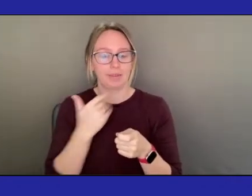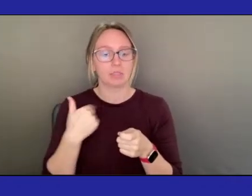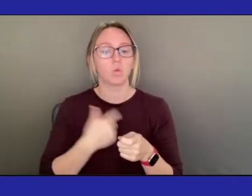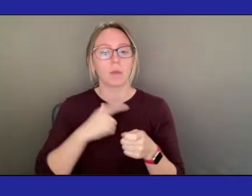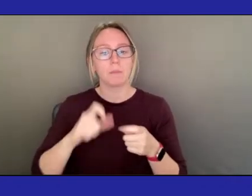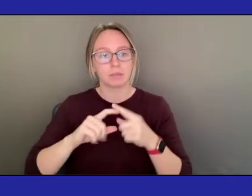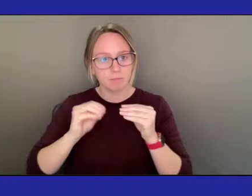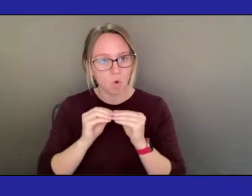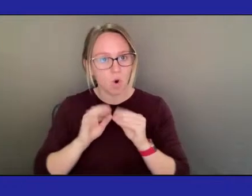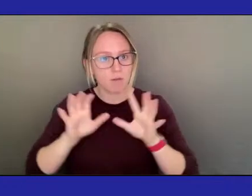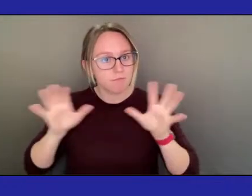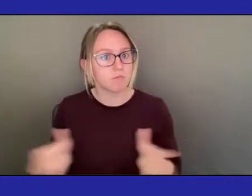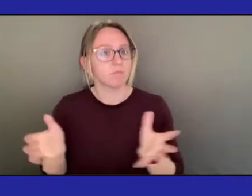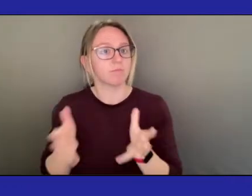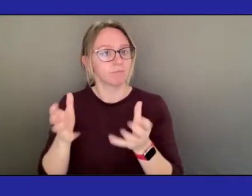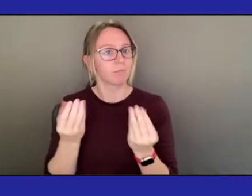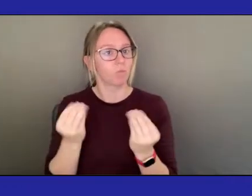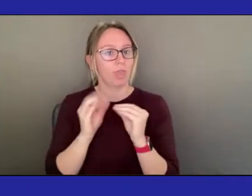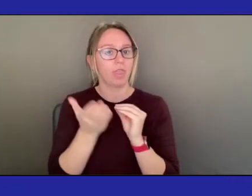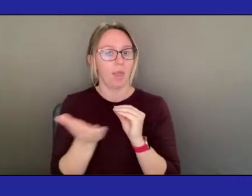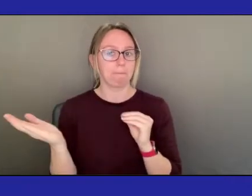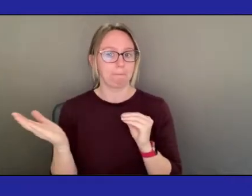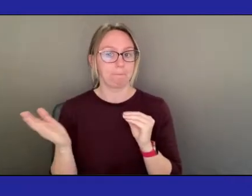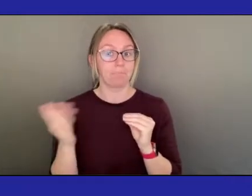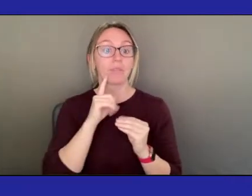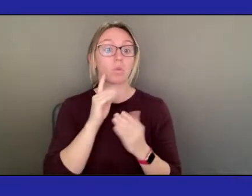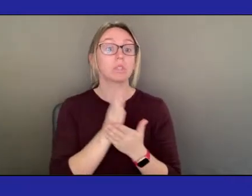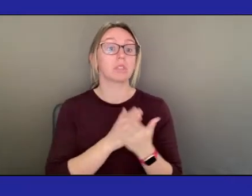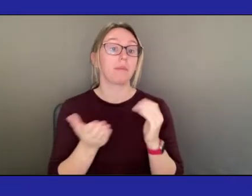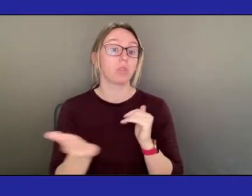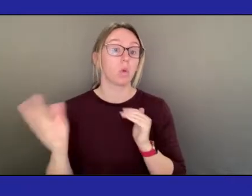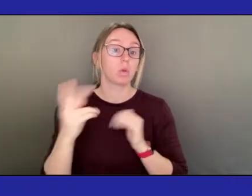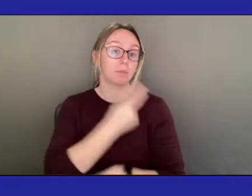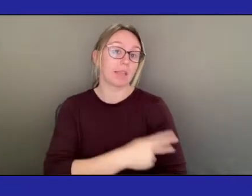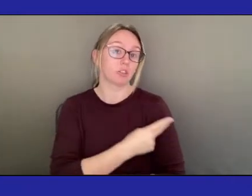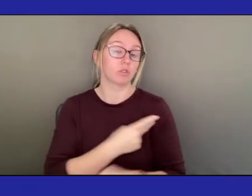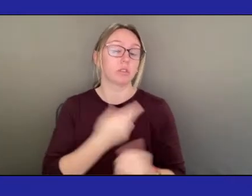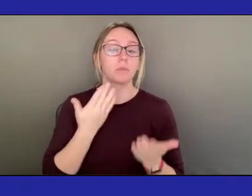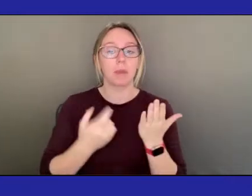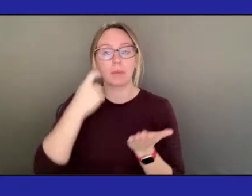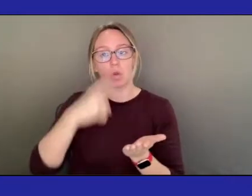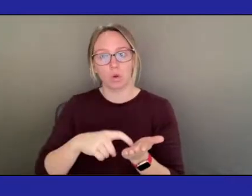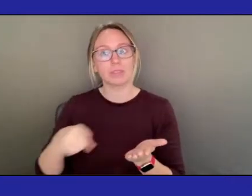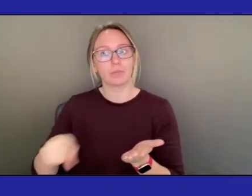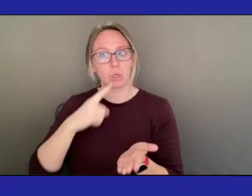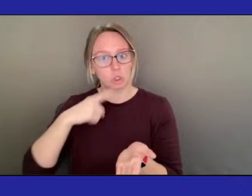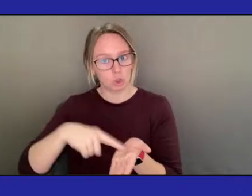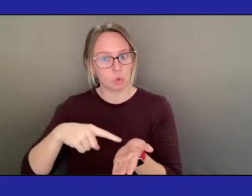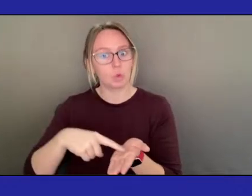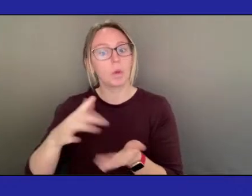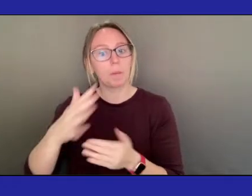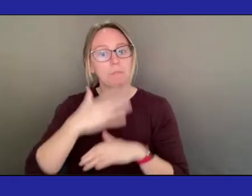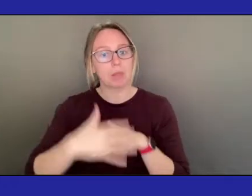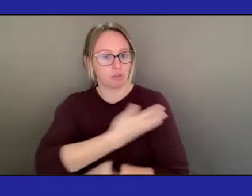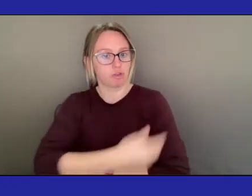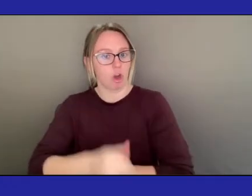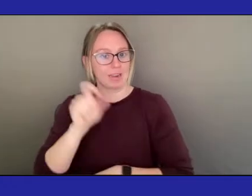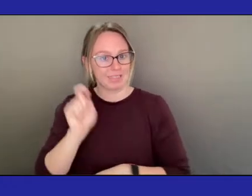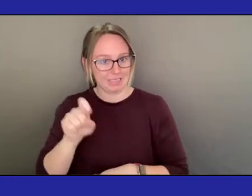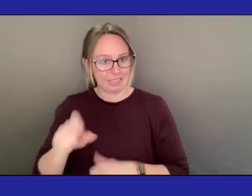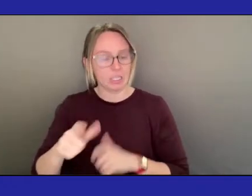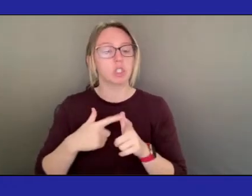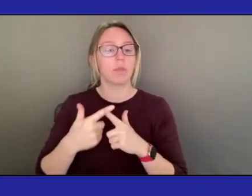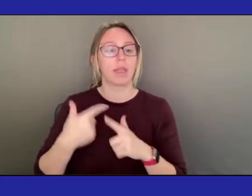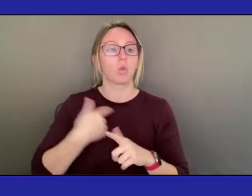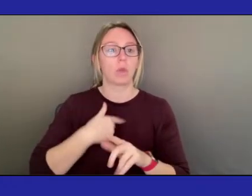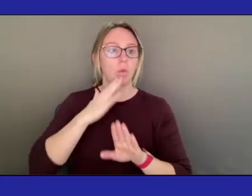with them. And so, for some of those patients, we might see that they're due to have their blood work done, and then we'll call them proactively.